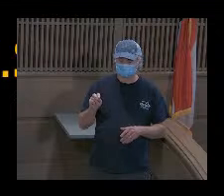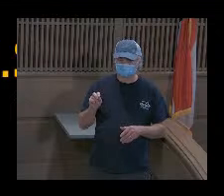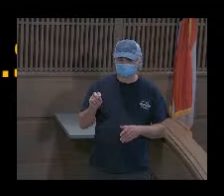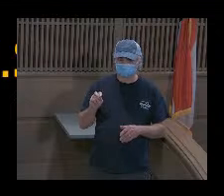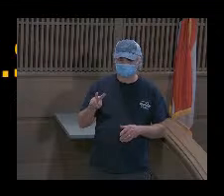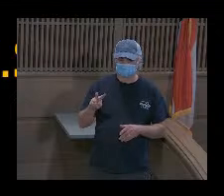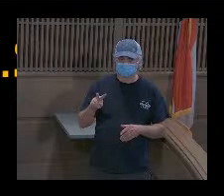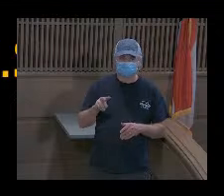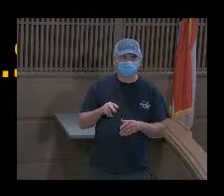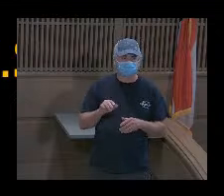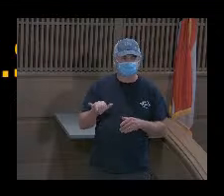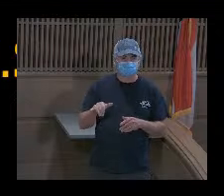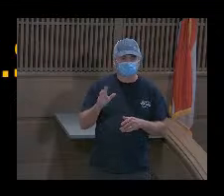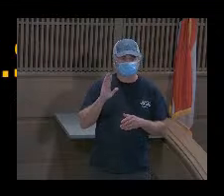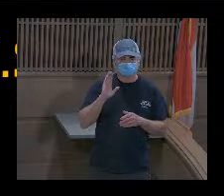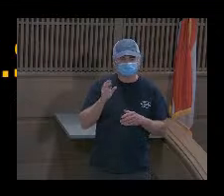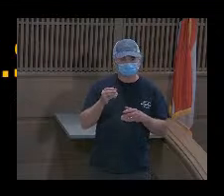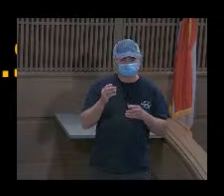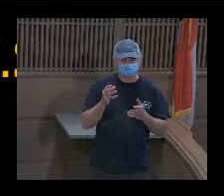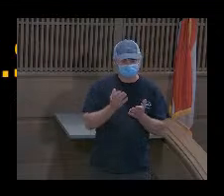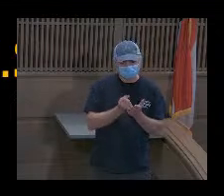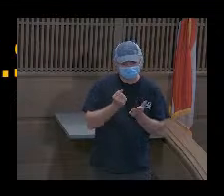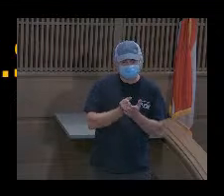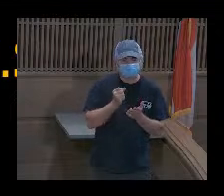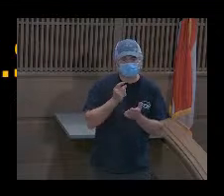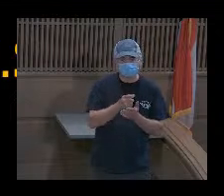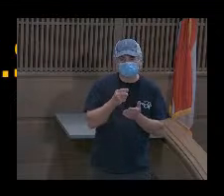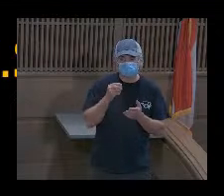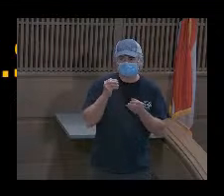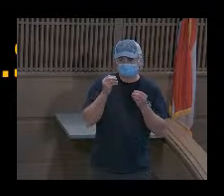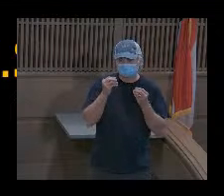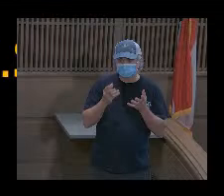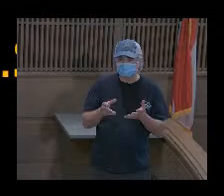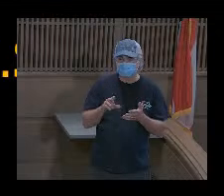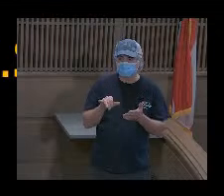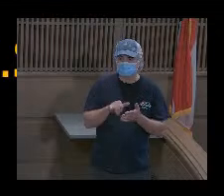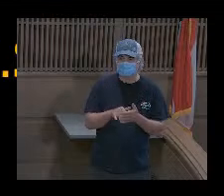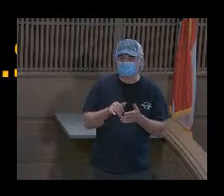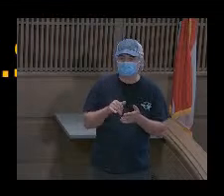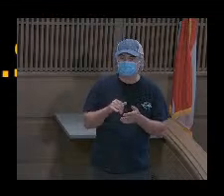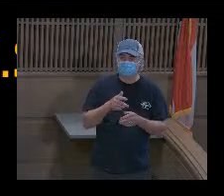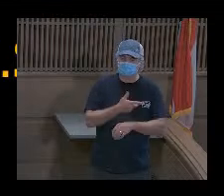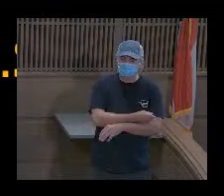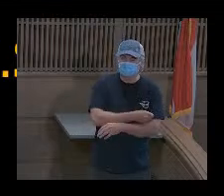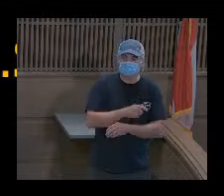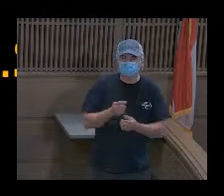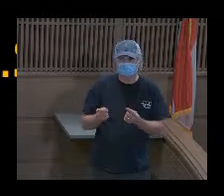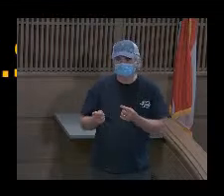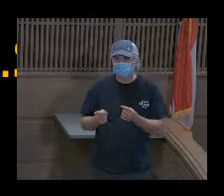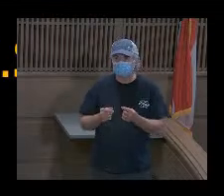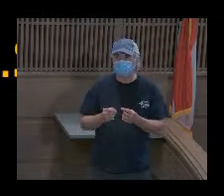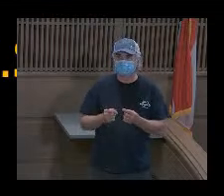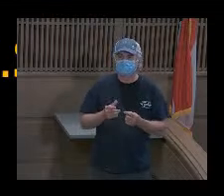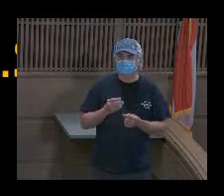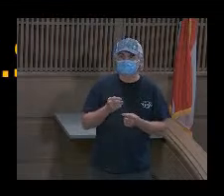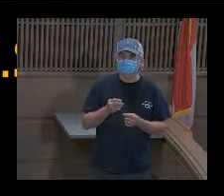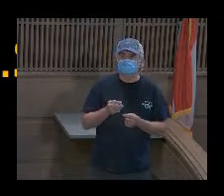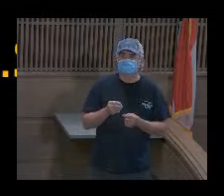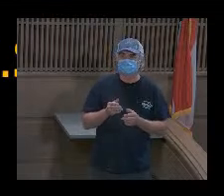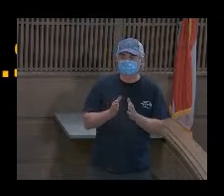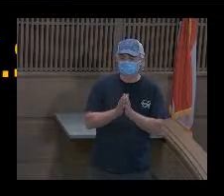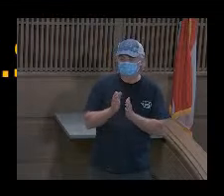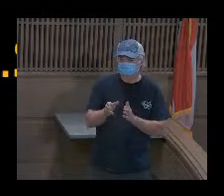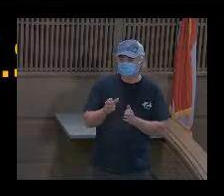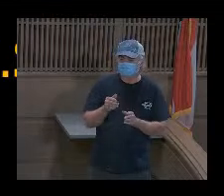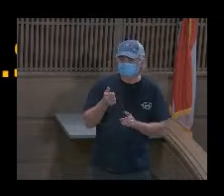informed information about your health with your doctor as to whether or not your doctor recommends that you take the